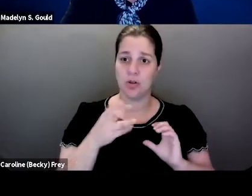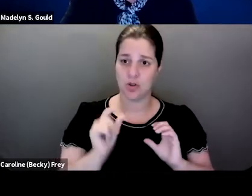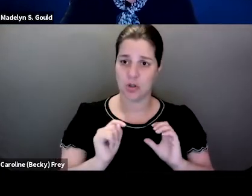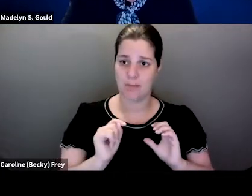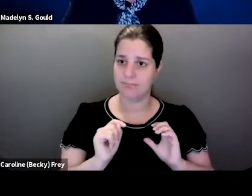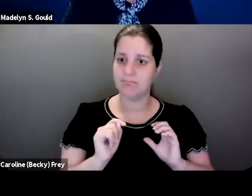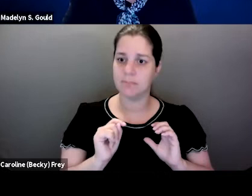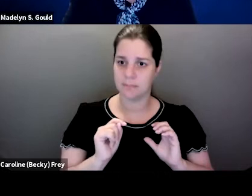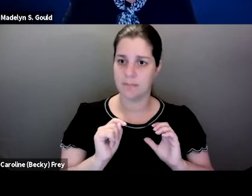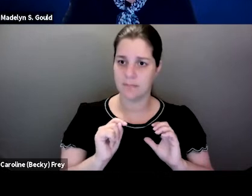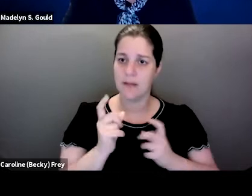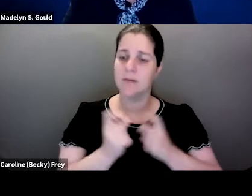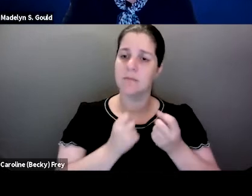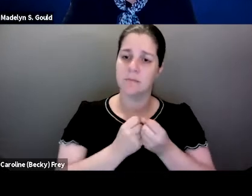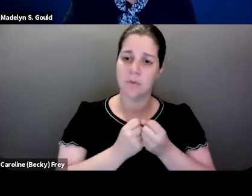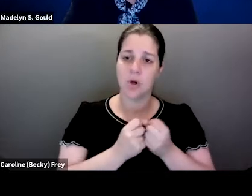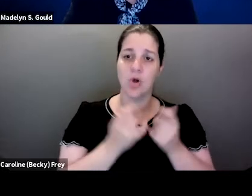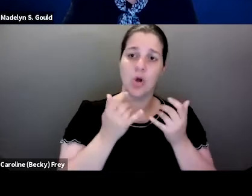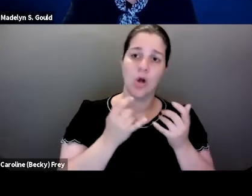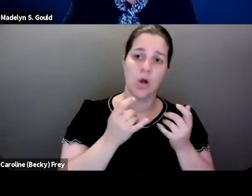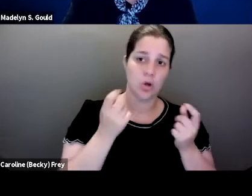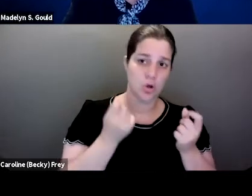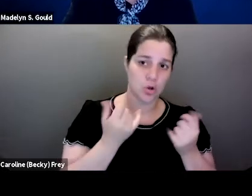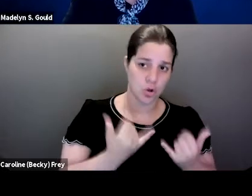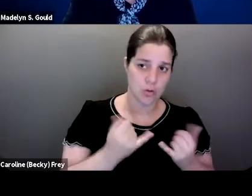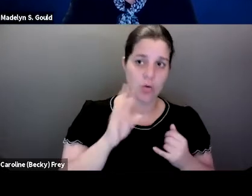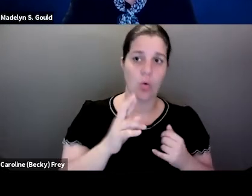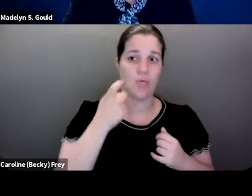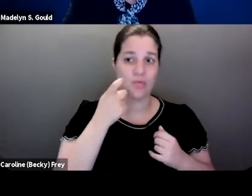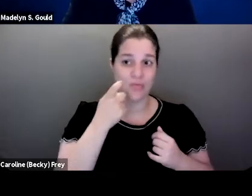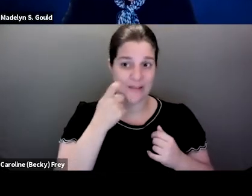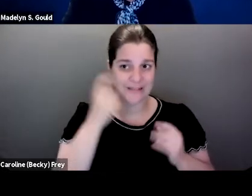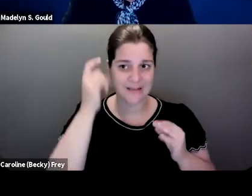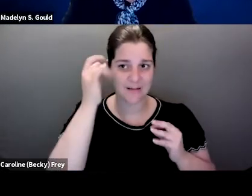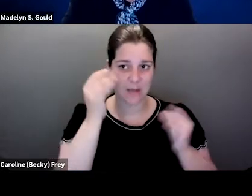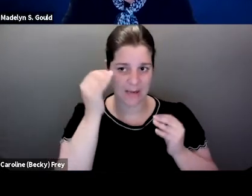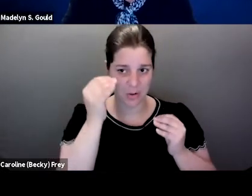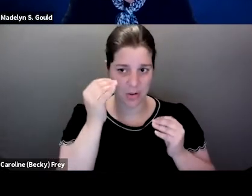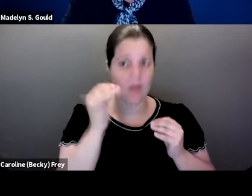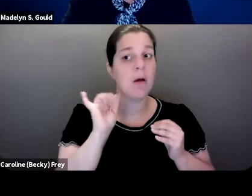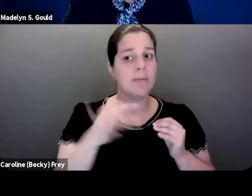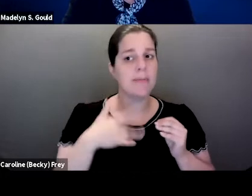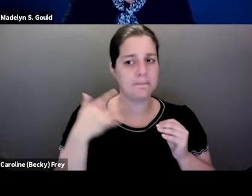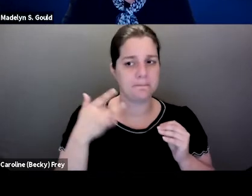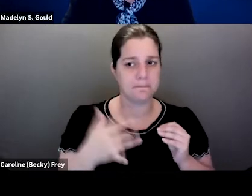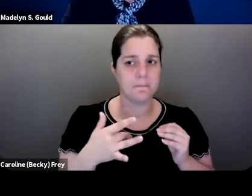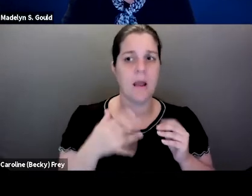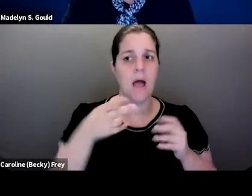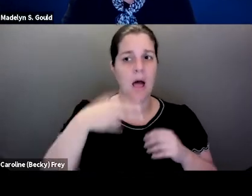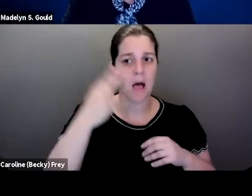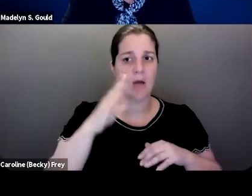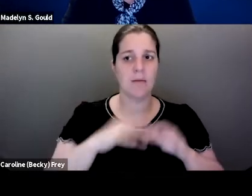either current or recent suicidal ideation on a pre-chat survey, which is markedly higher than the